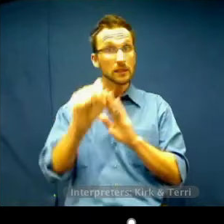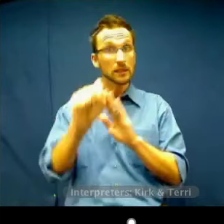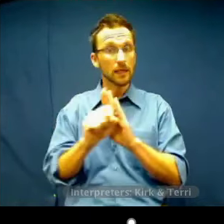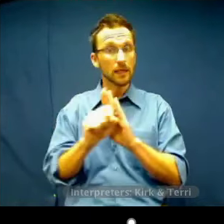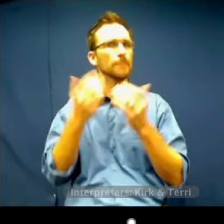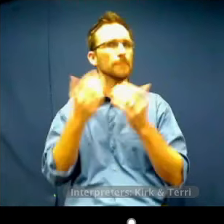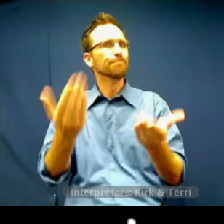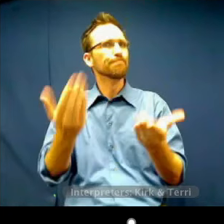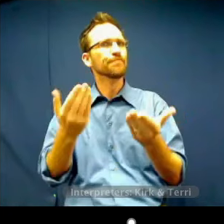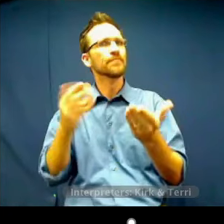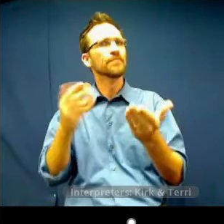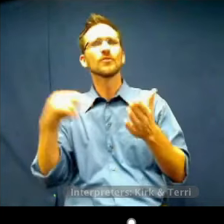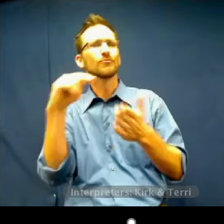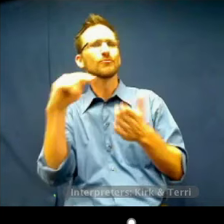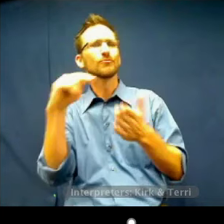your